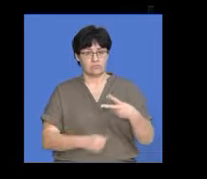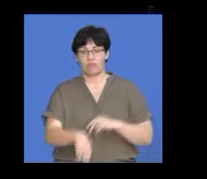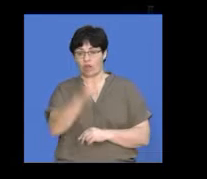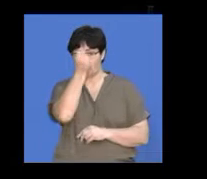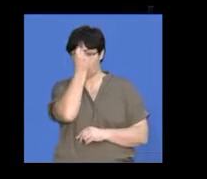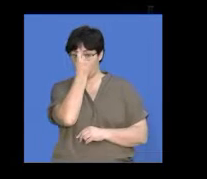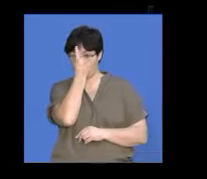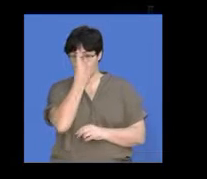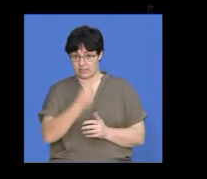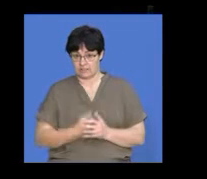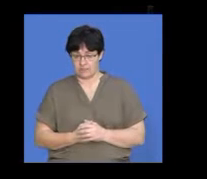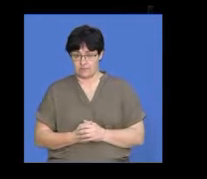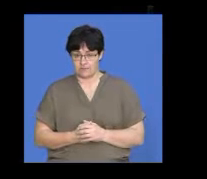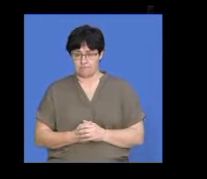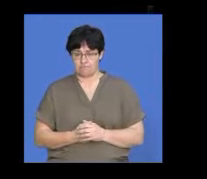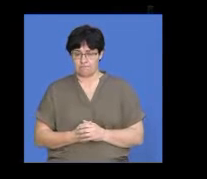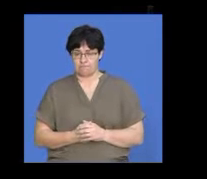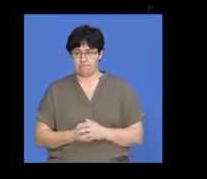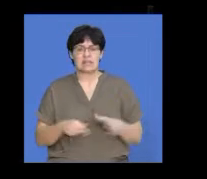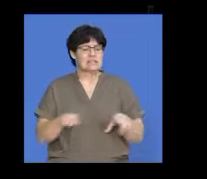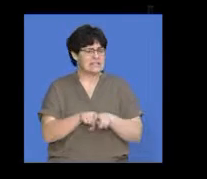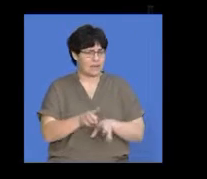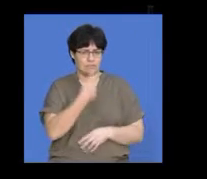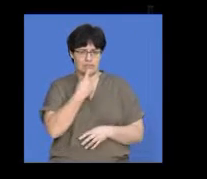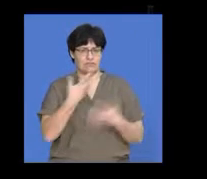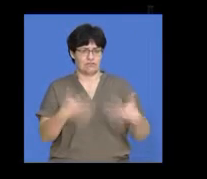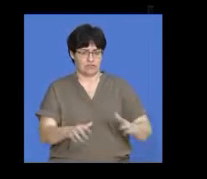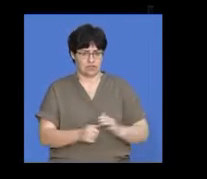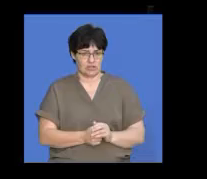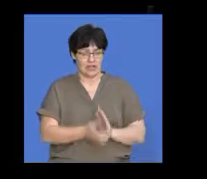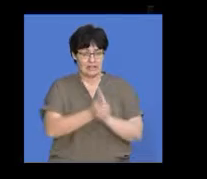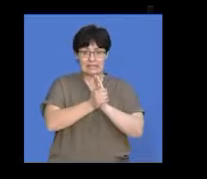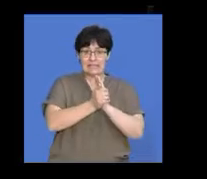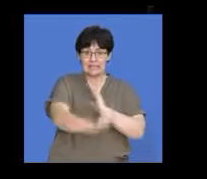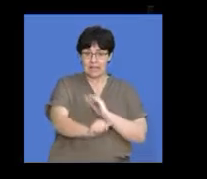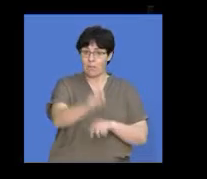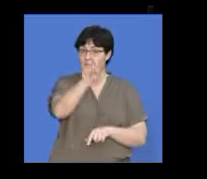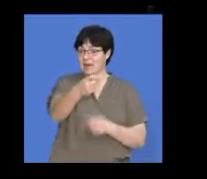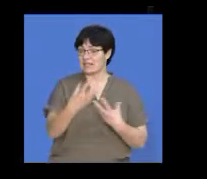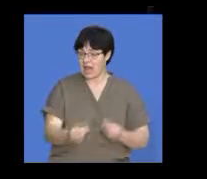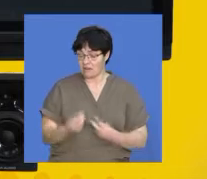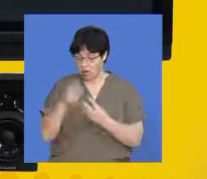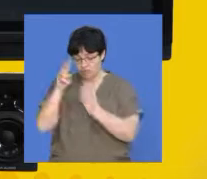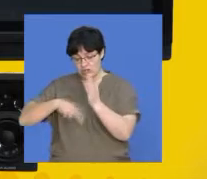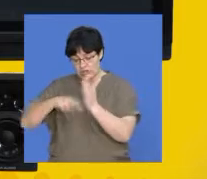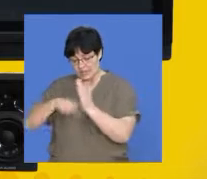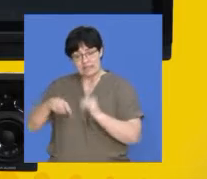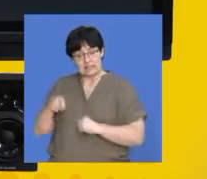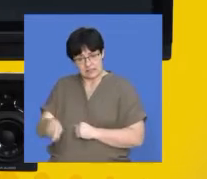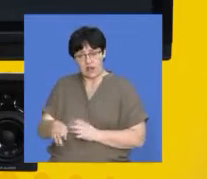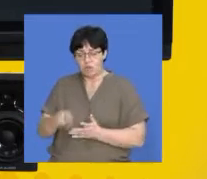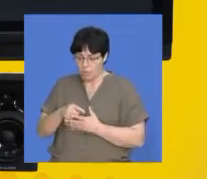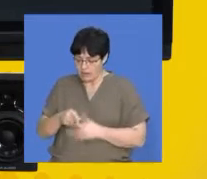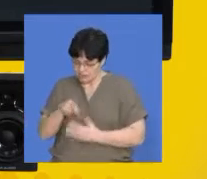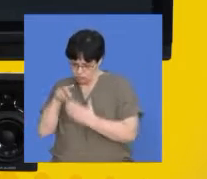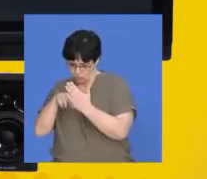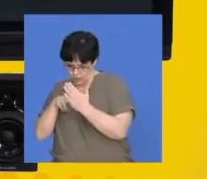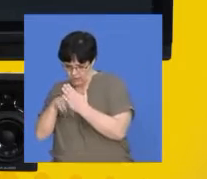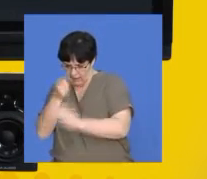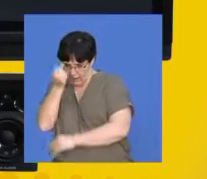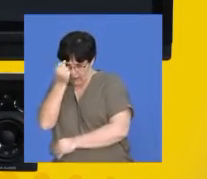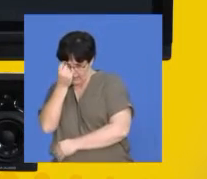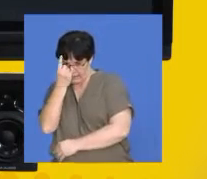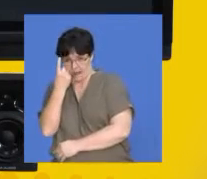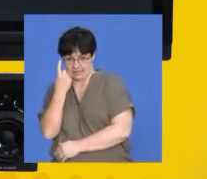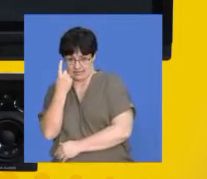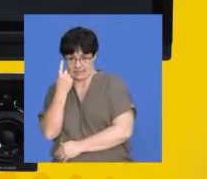comprehension. As I said to you, the first skill that you have to have when you're reading a source is the skill of comprehension. You need